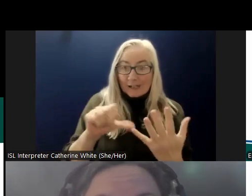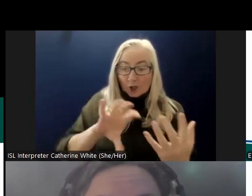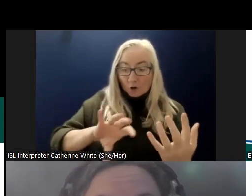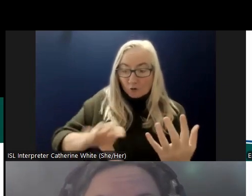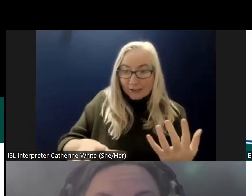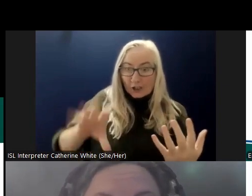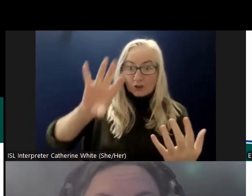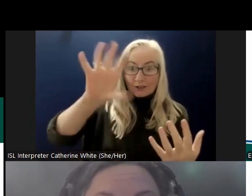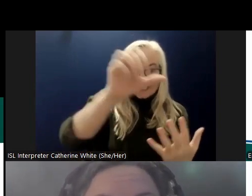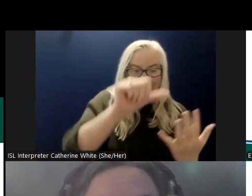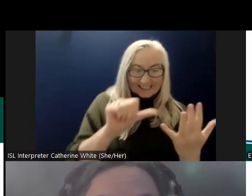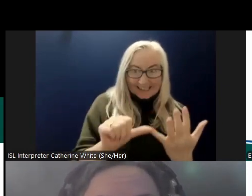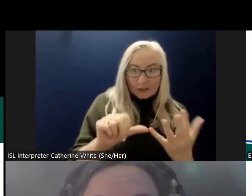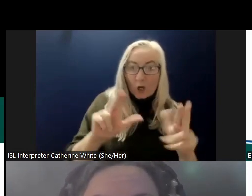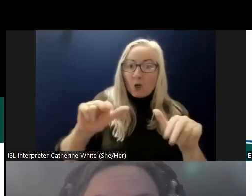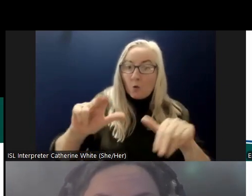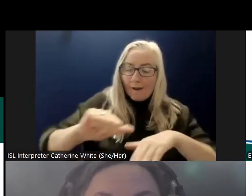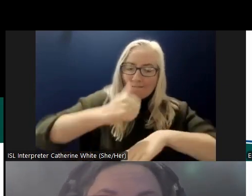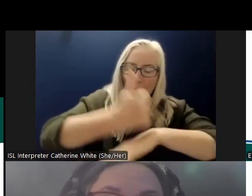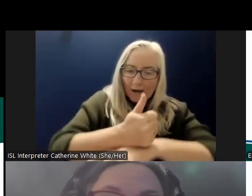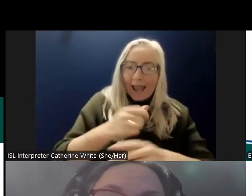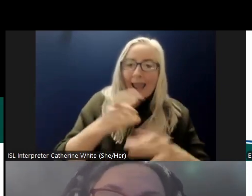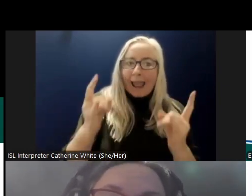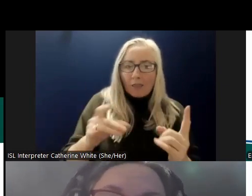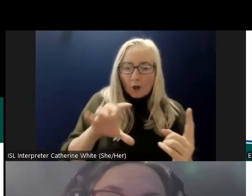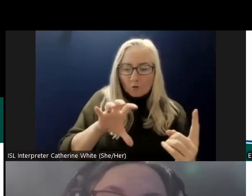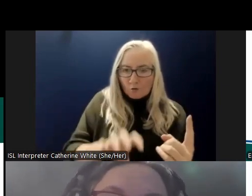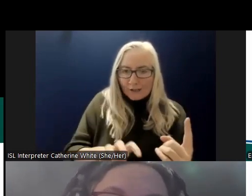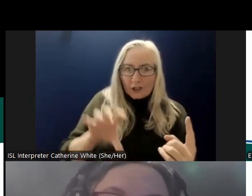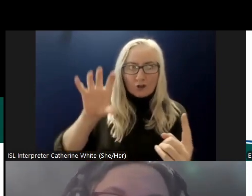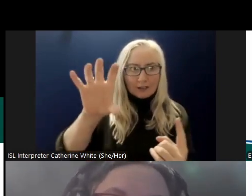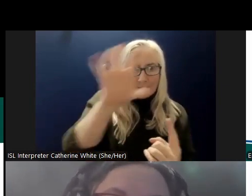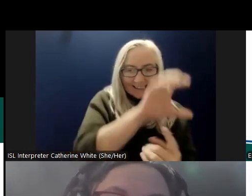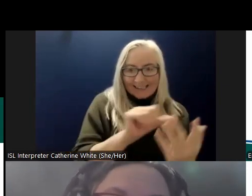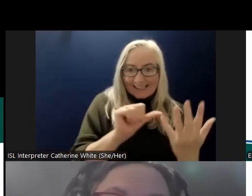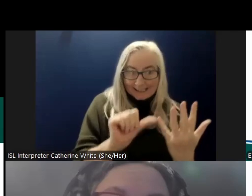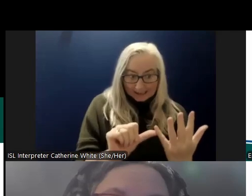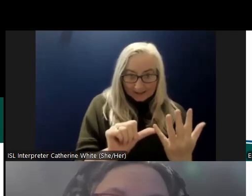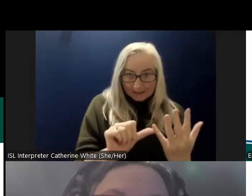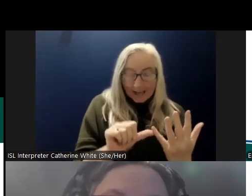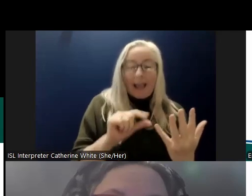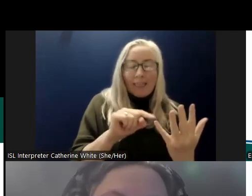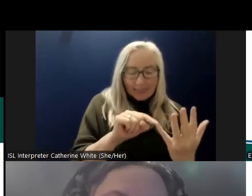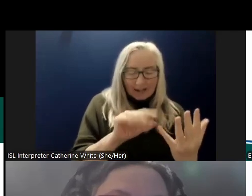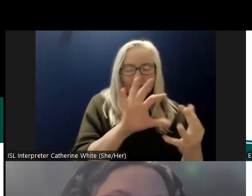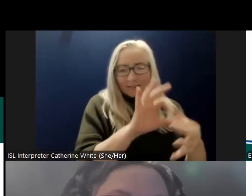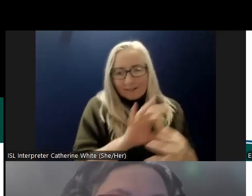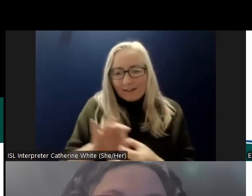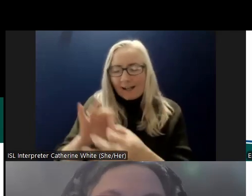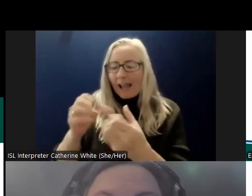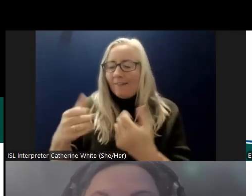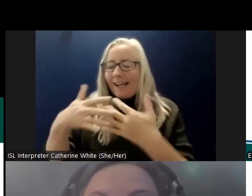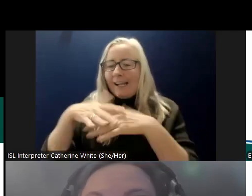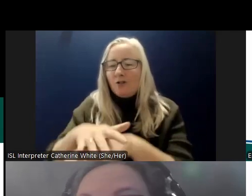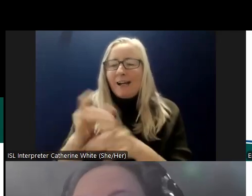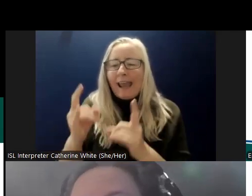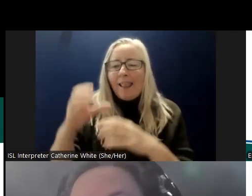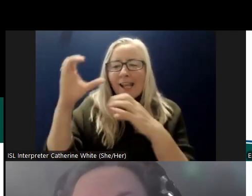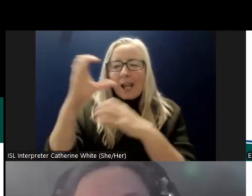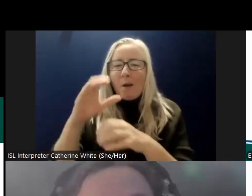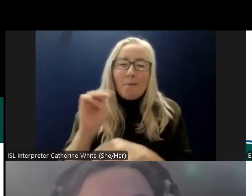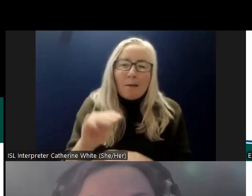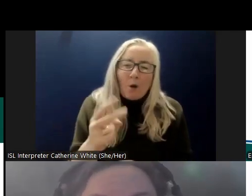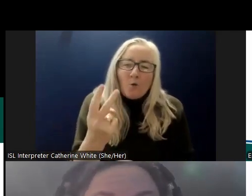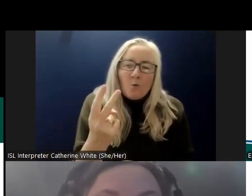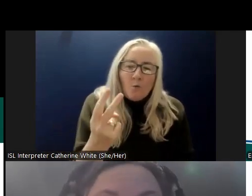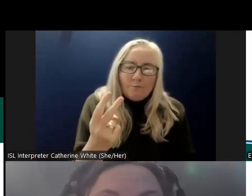now, 6 newly formed health regions, and within those integrated healthcare areas. So there might be 2, 3,